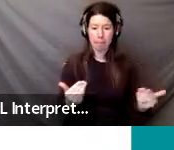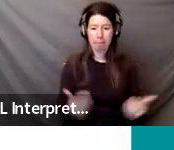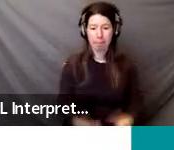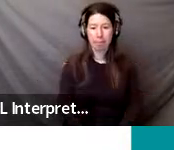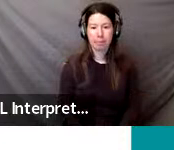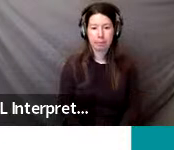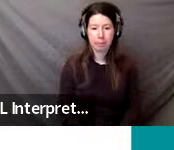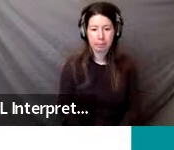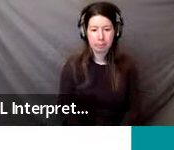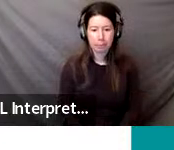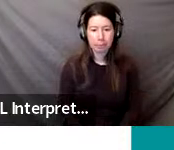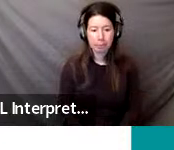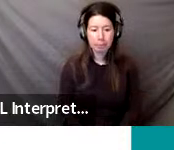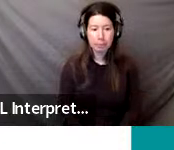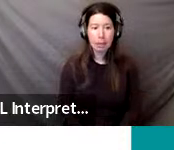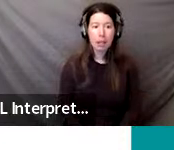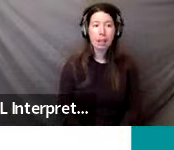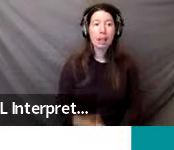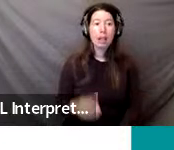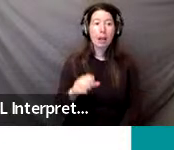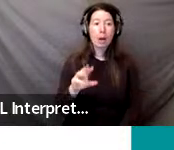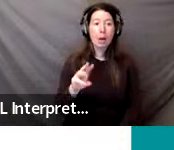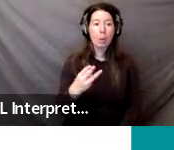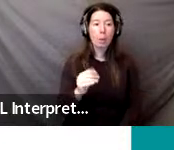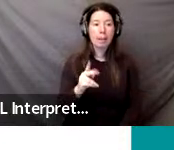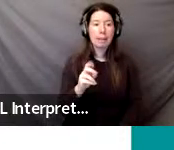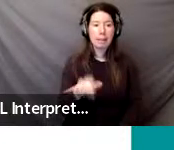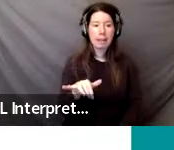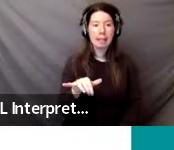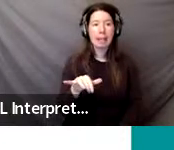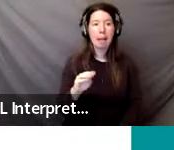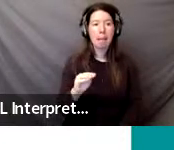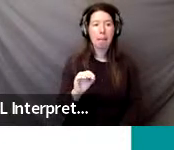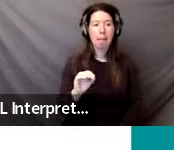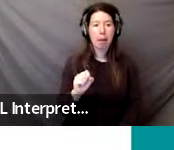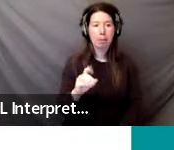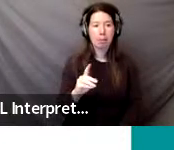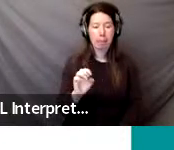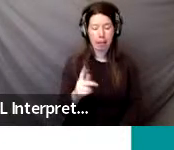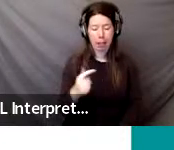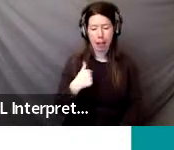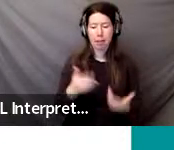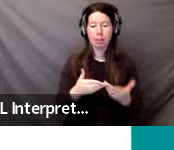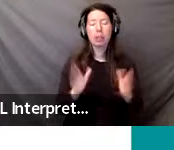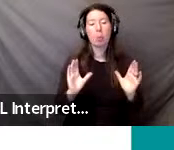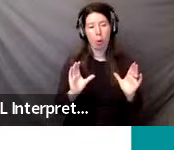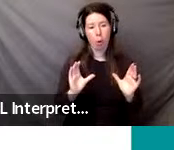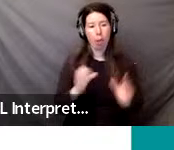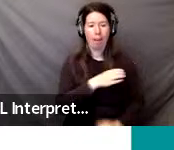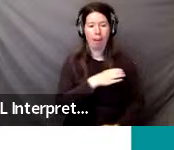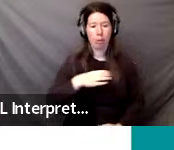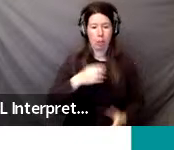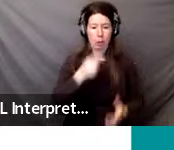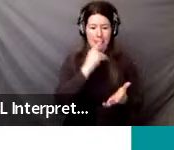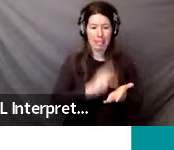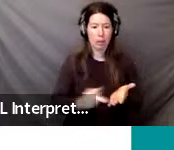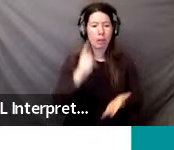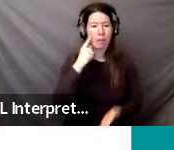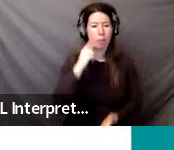Whitney Mostak. I'm the General Counsel Secretary for the Cowlitz Indian Tribe, and